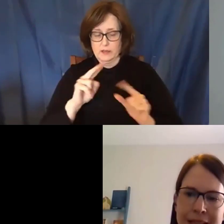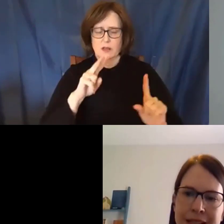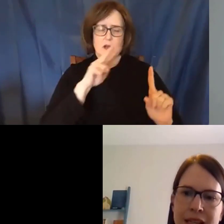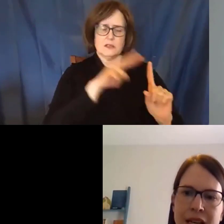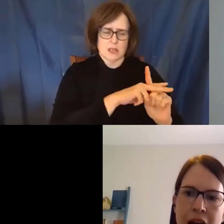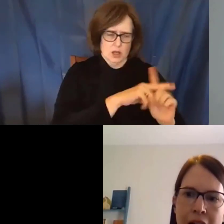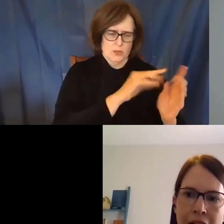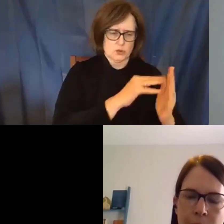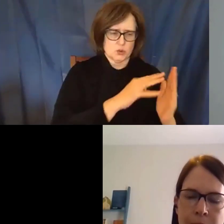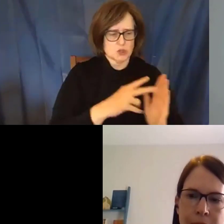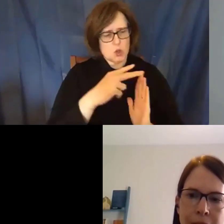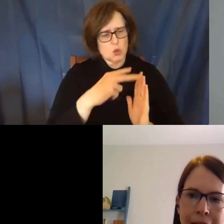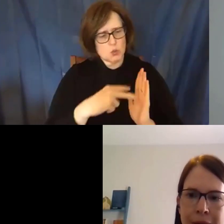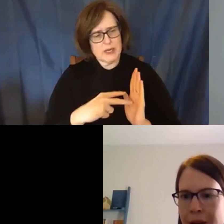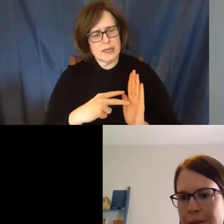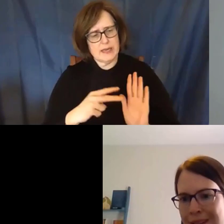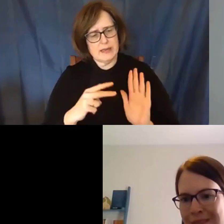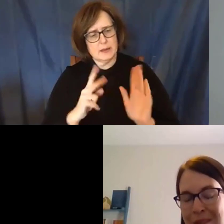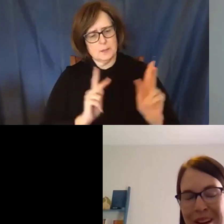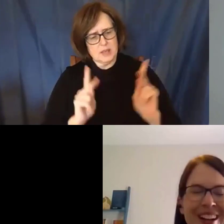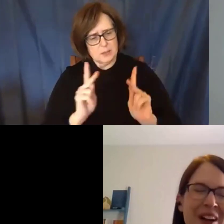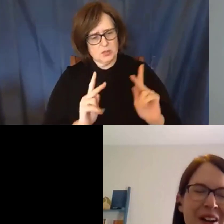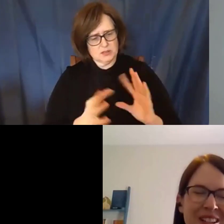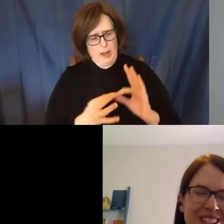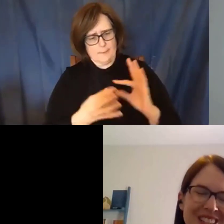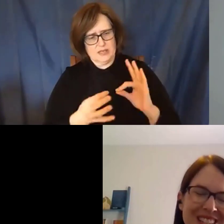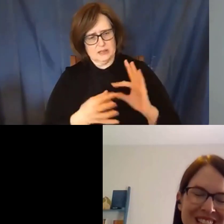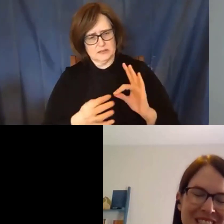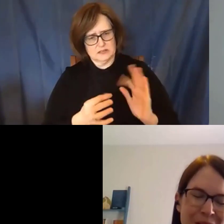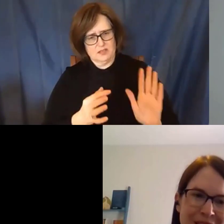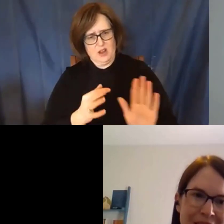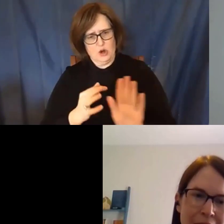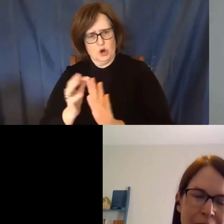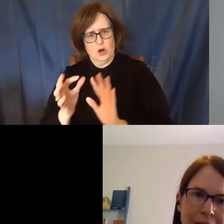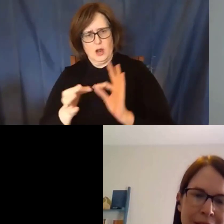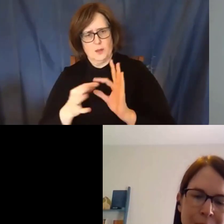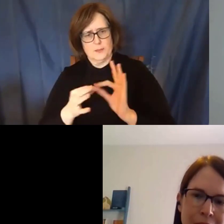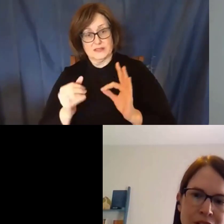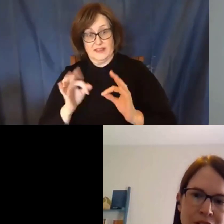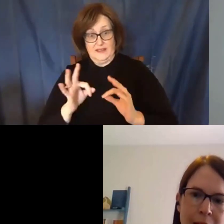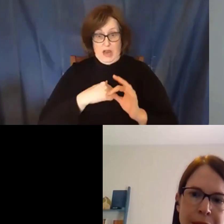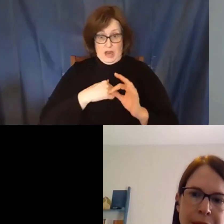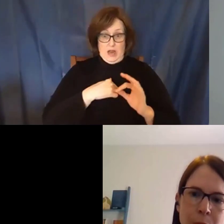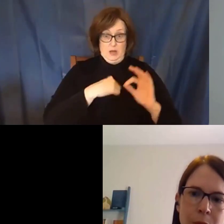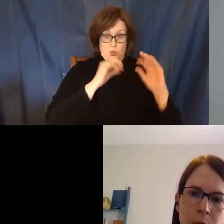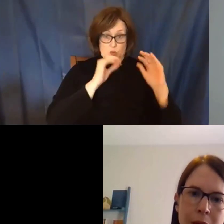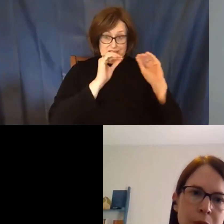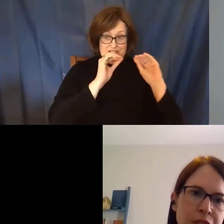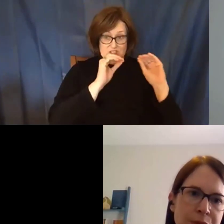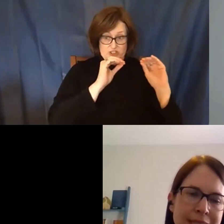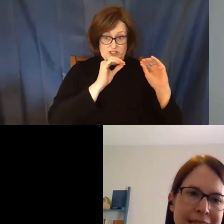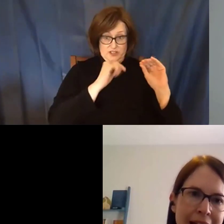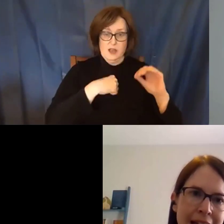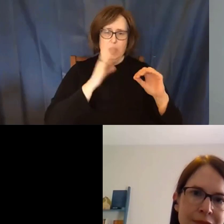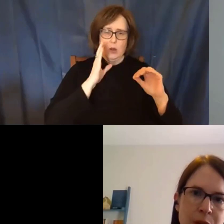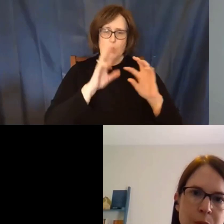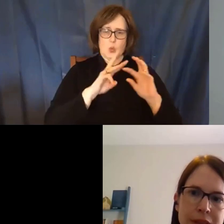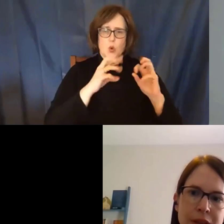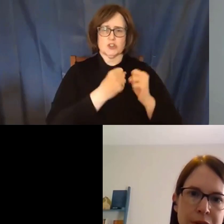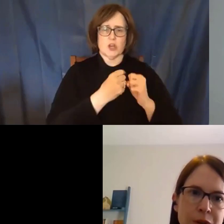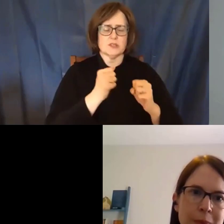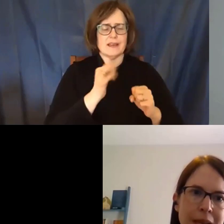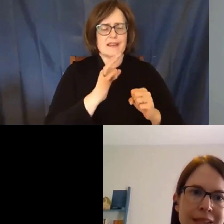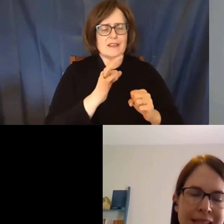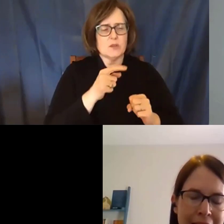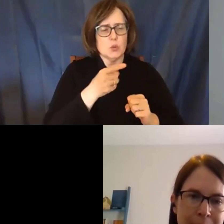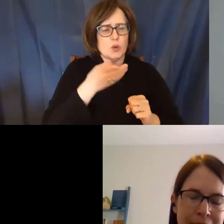And I would, if I were teaching the testimonies, I know I would workshop, what would you say if you were in the